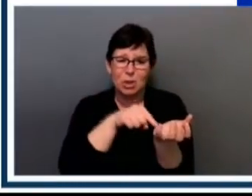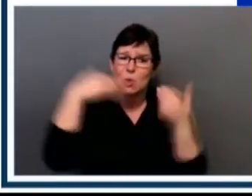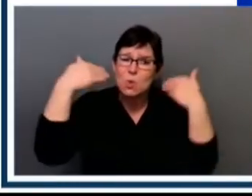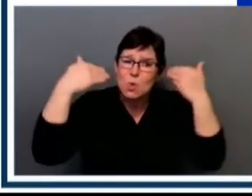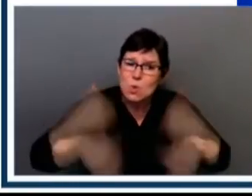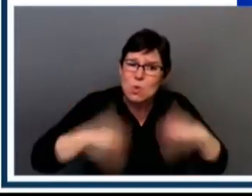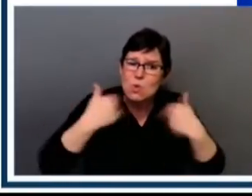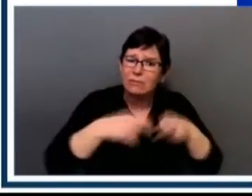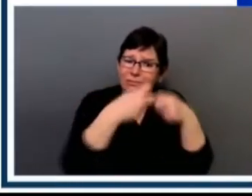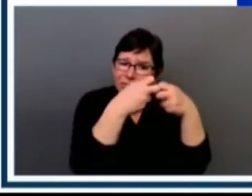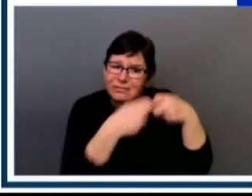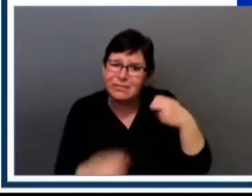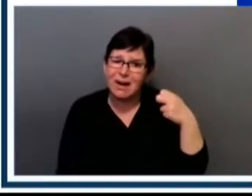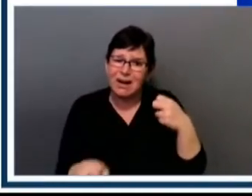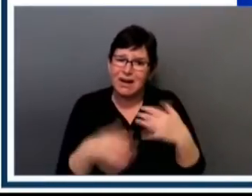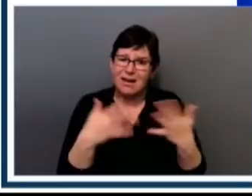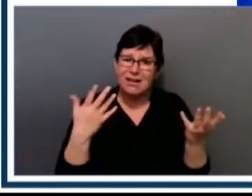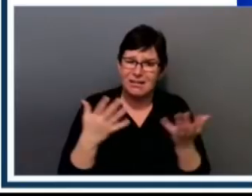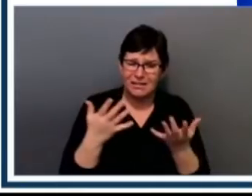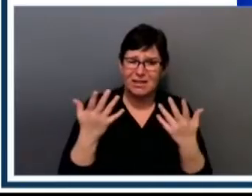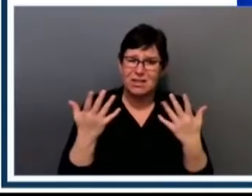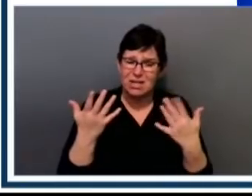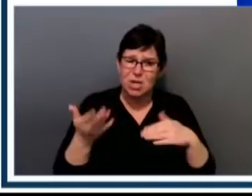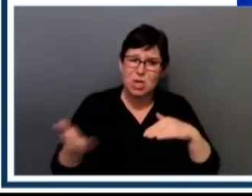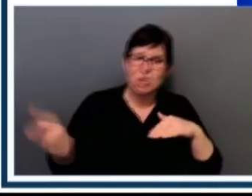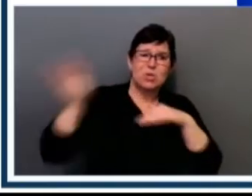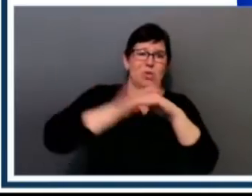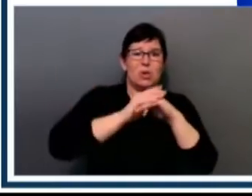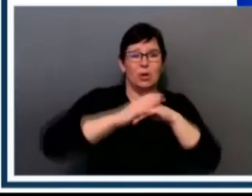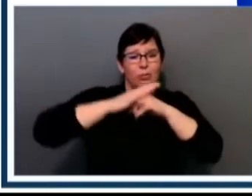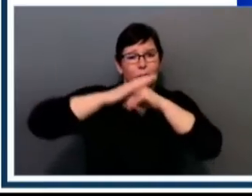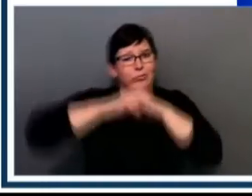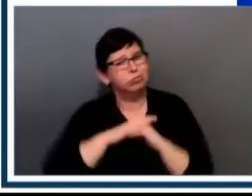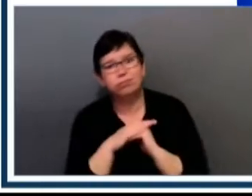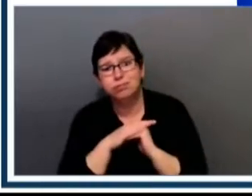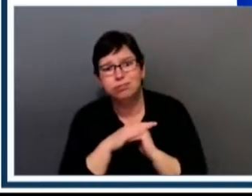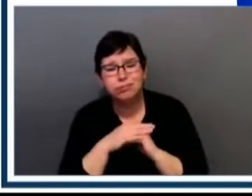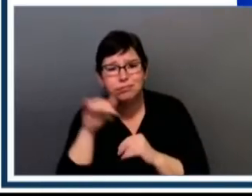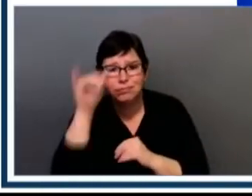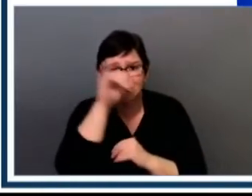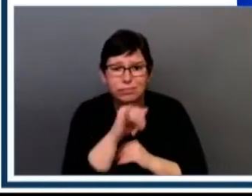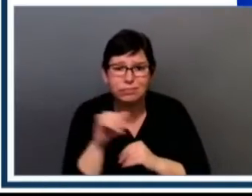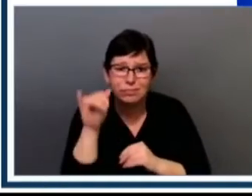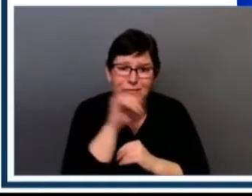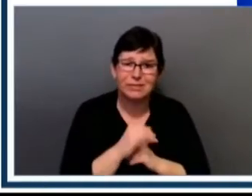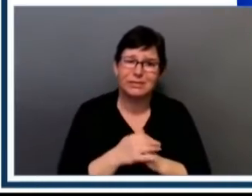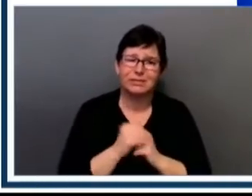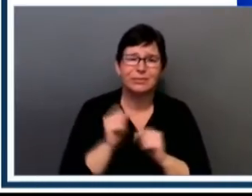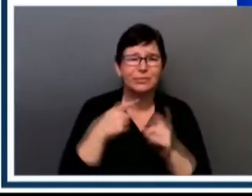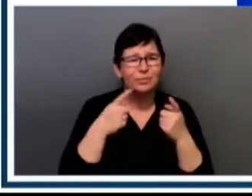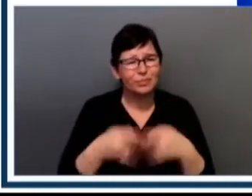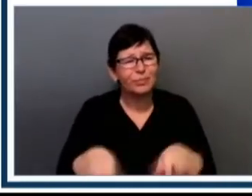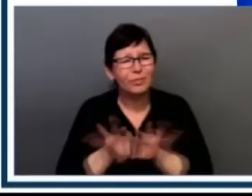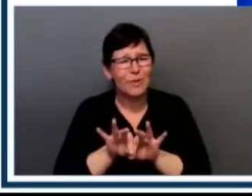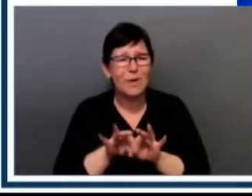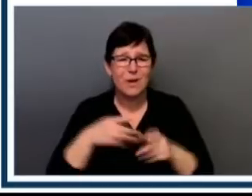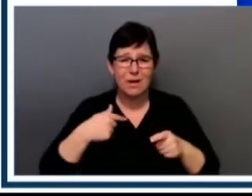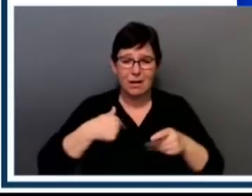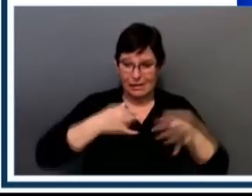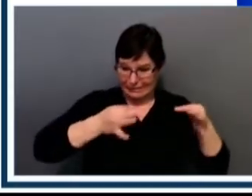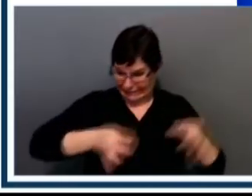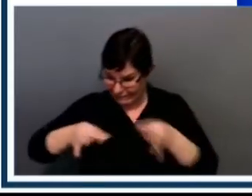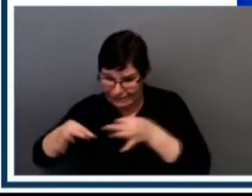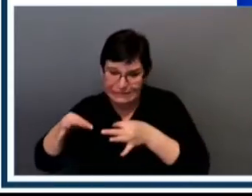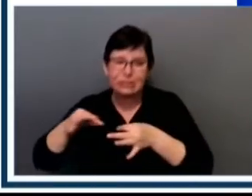on people in terms of crushing people with decisions we make. So this is as I said, this is